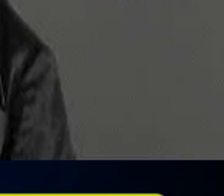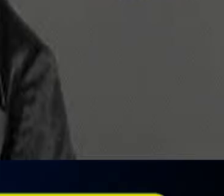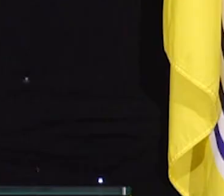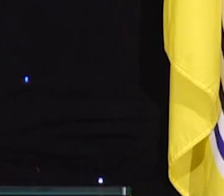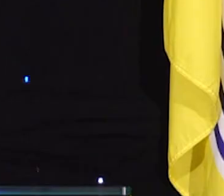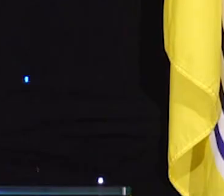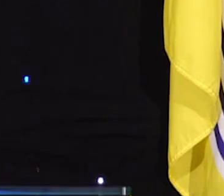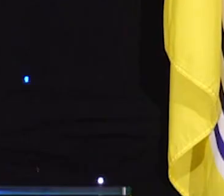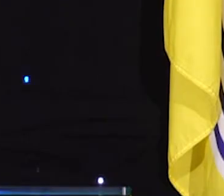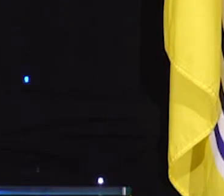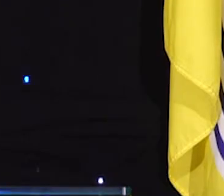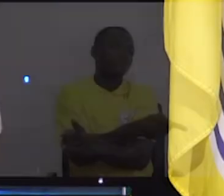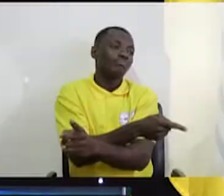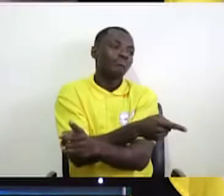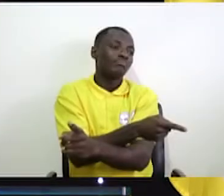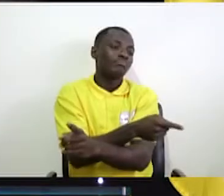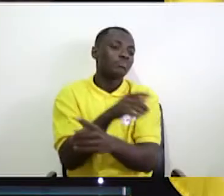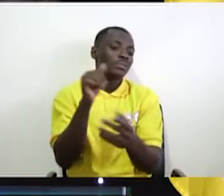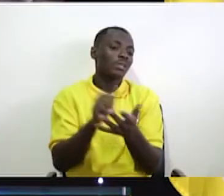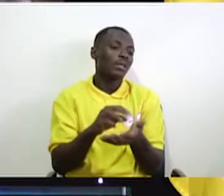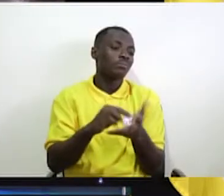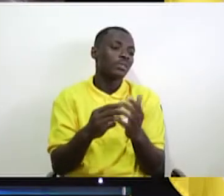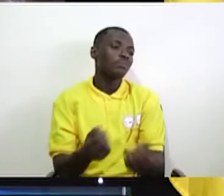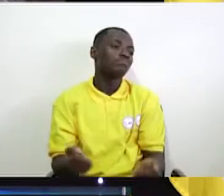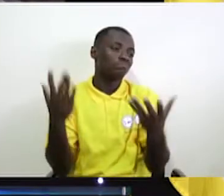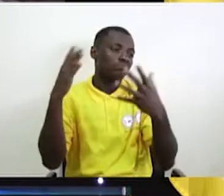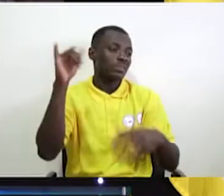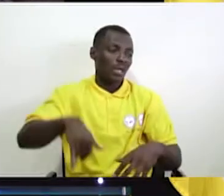we see Jesus going to heaven with bleeding.